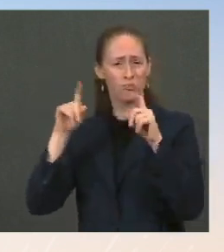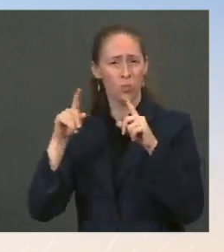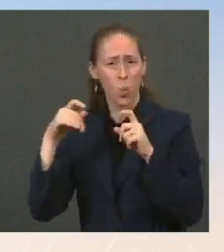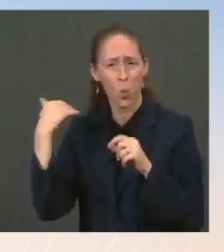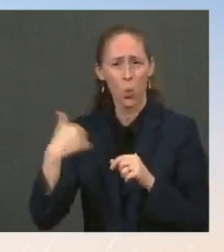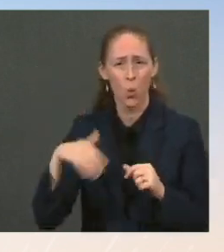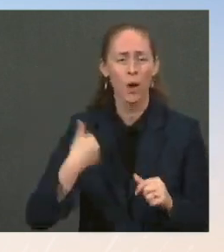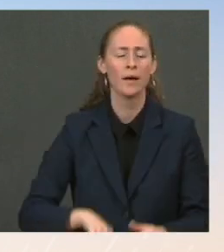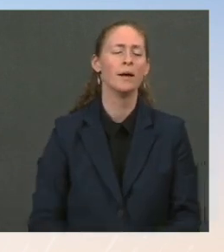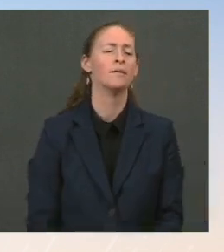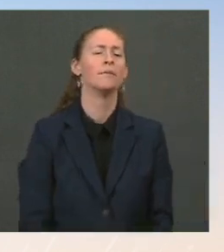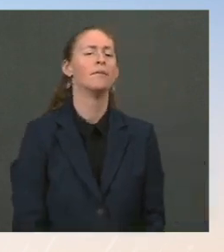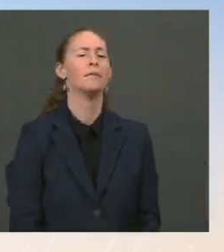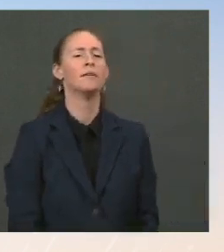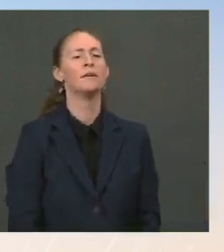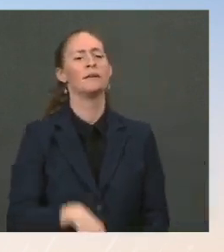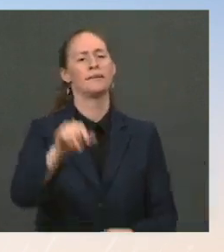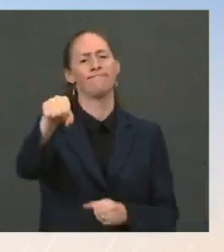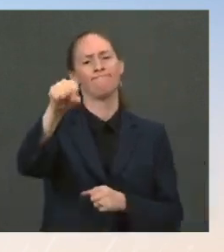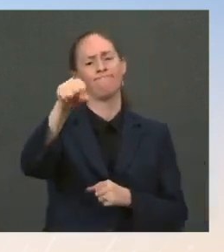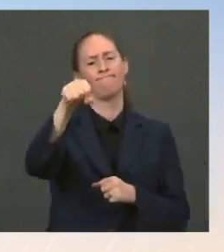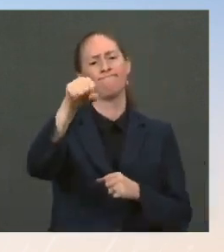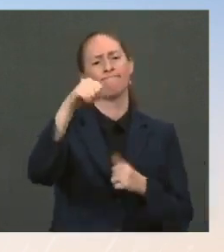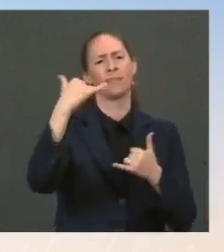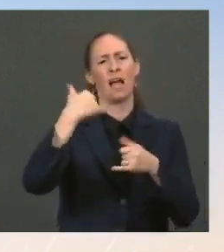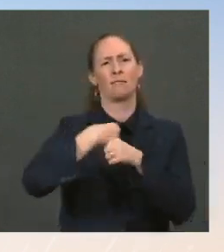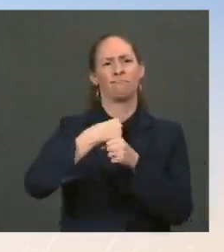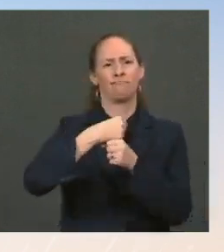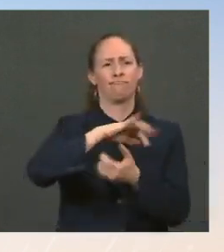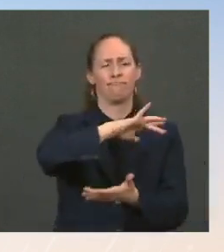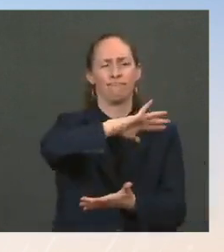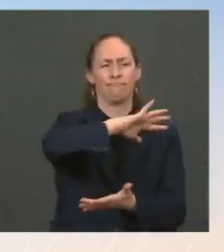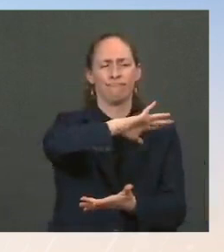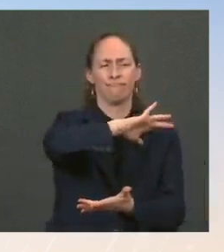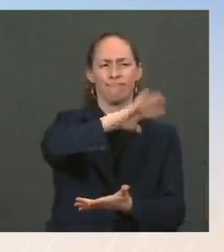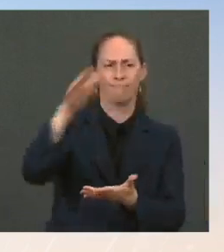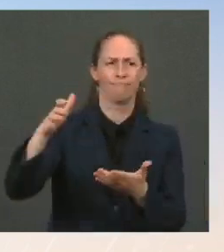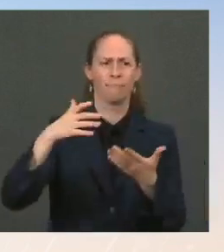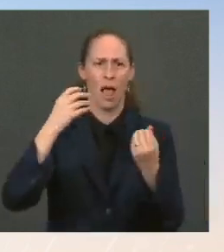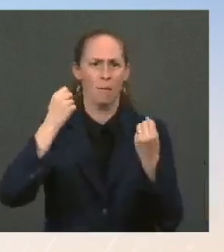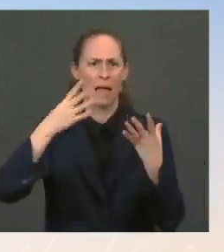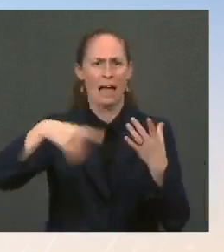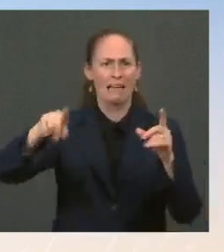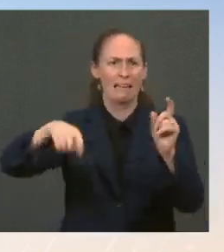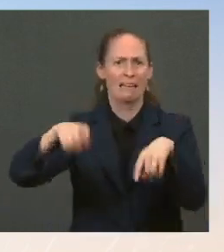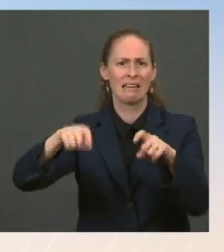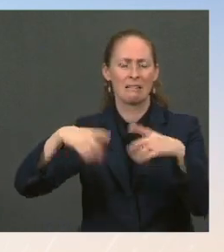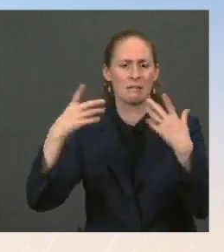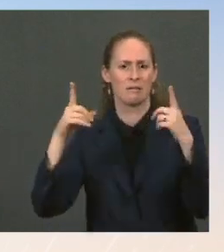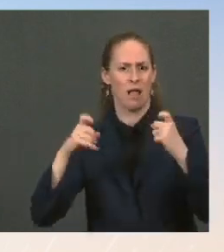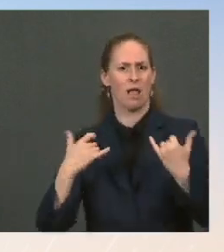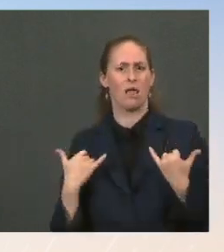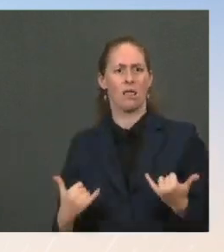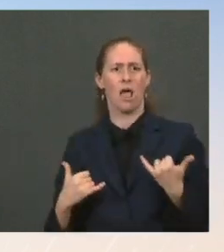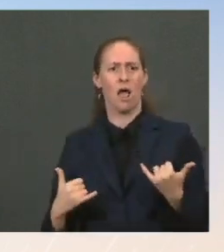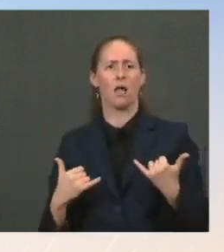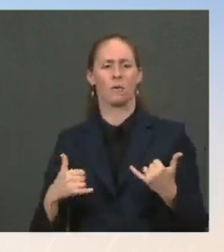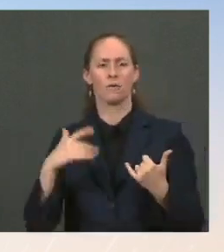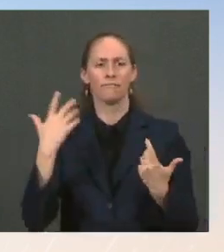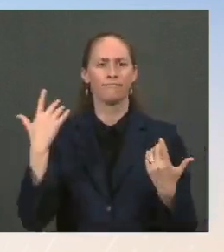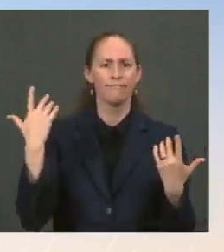that there has been a huge increase in an interest in testing and getting tests and making them, and people going out and being able to get them